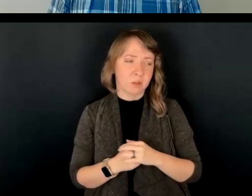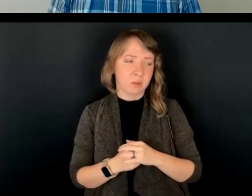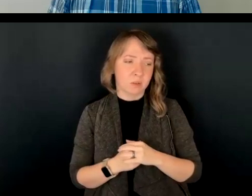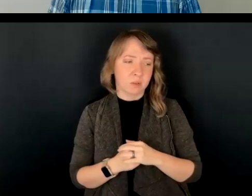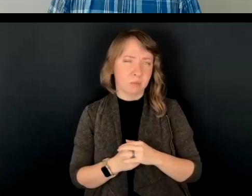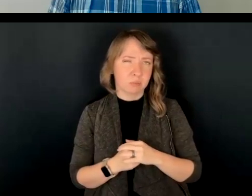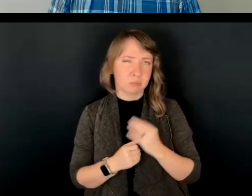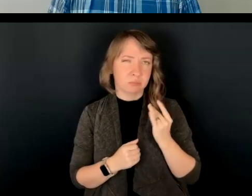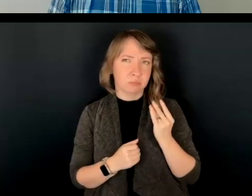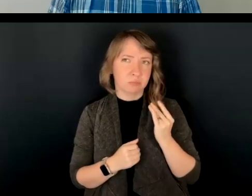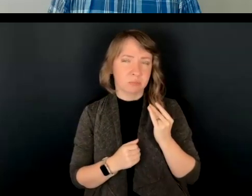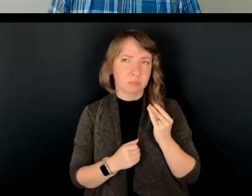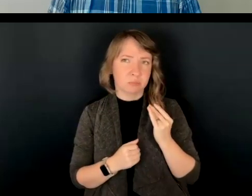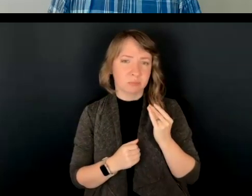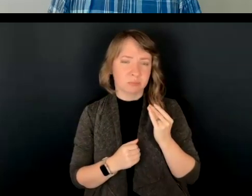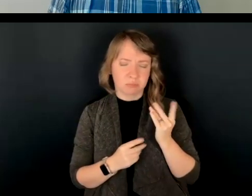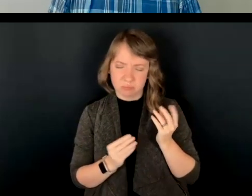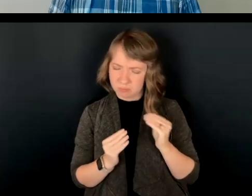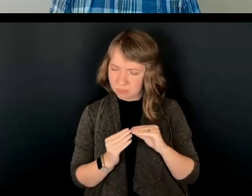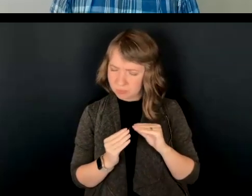to think, is there more?